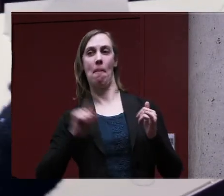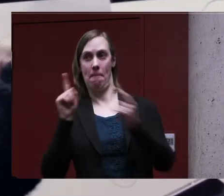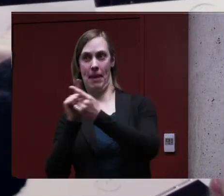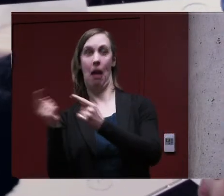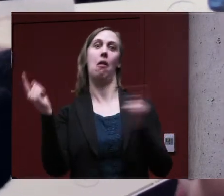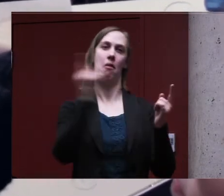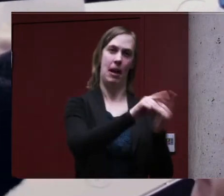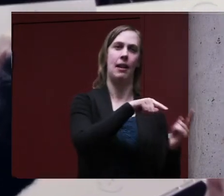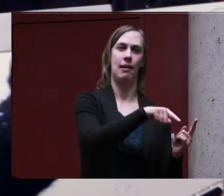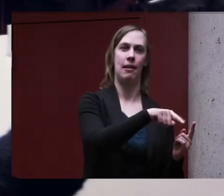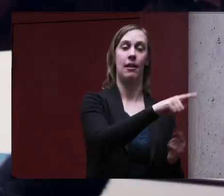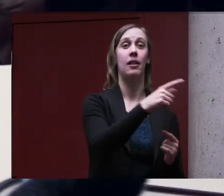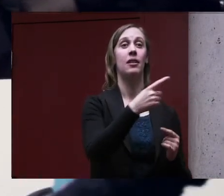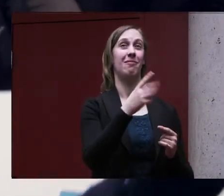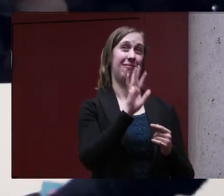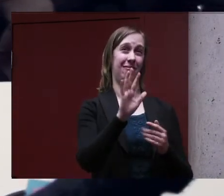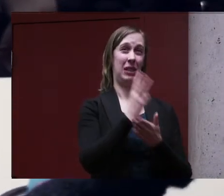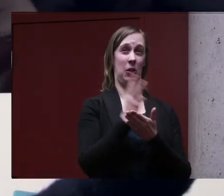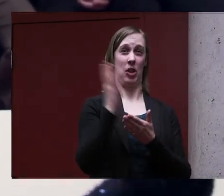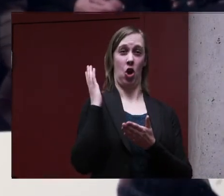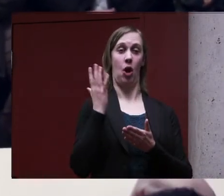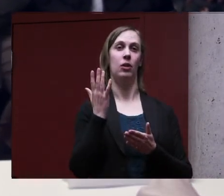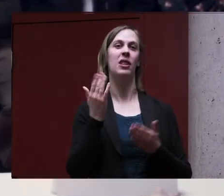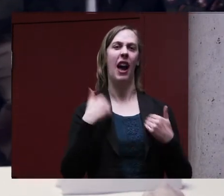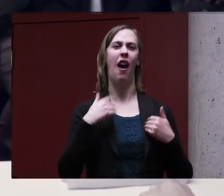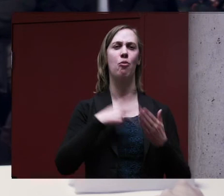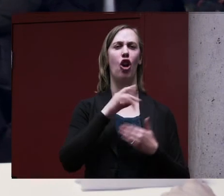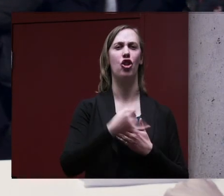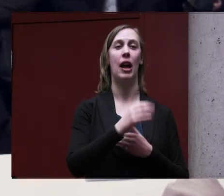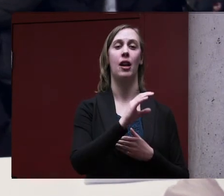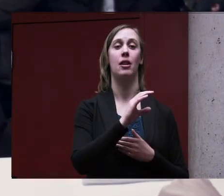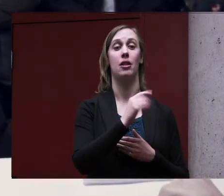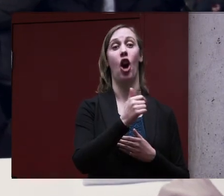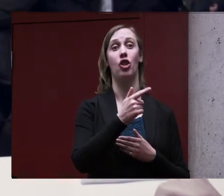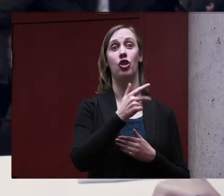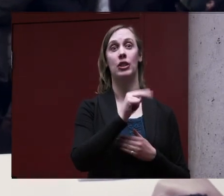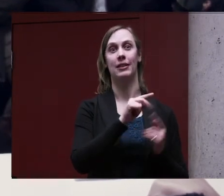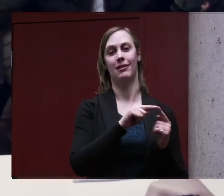project on Cornwallis, or on Gottingen near Cornwallis.